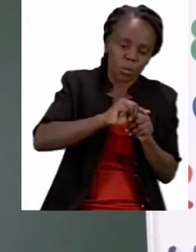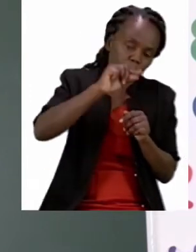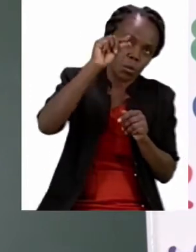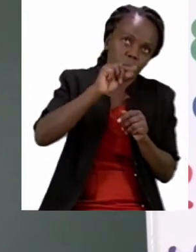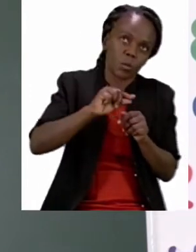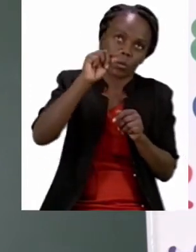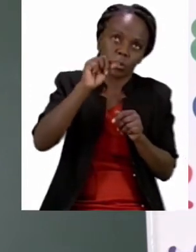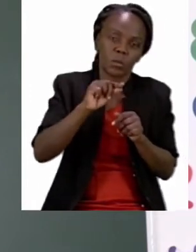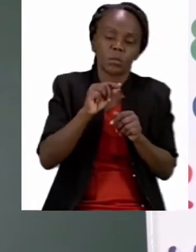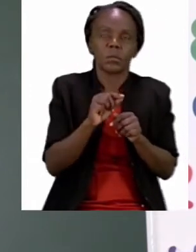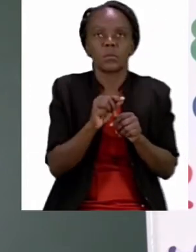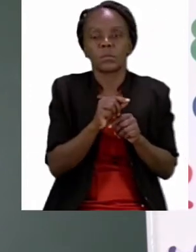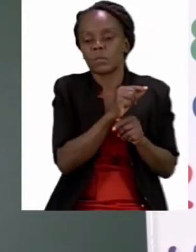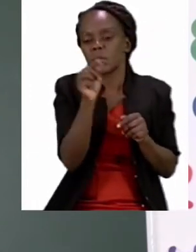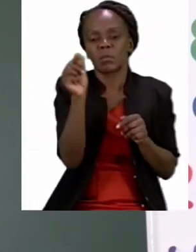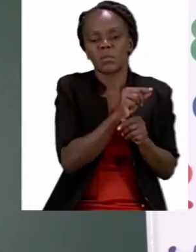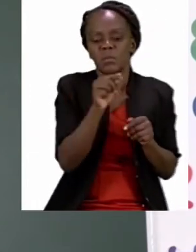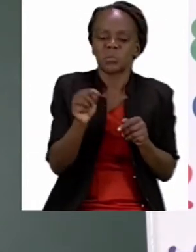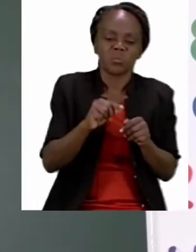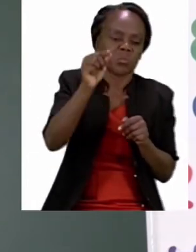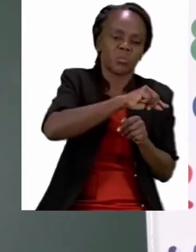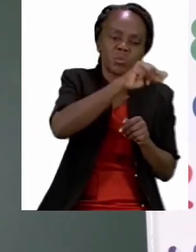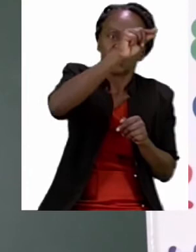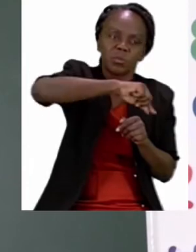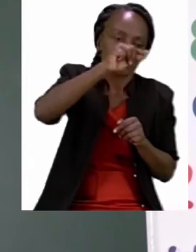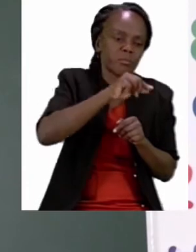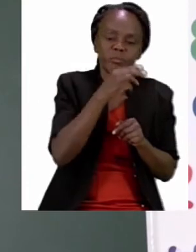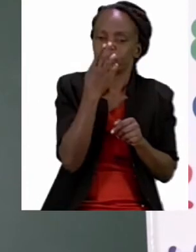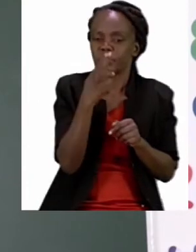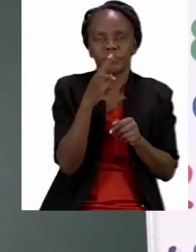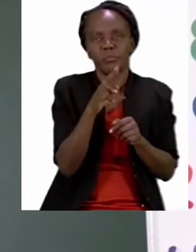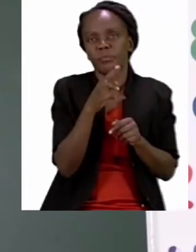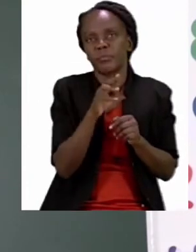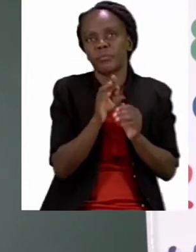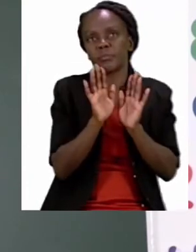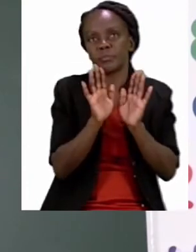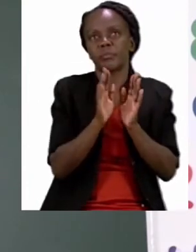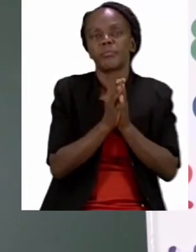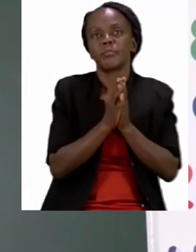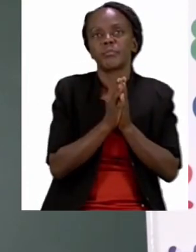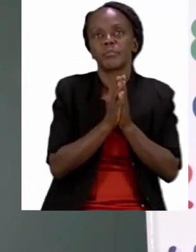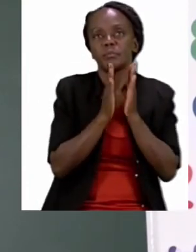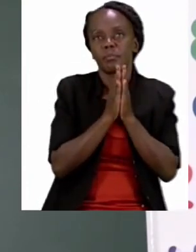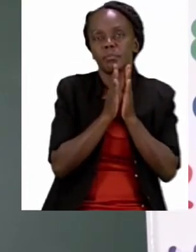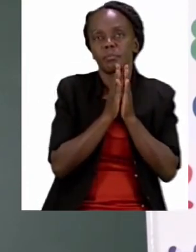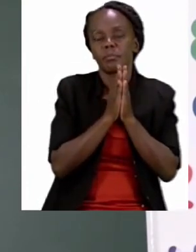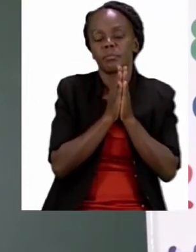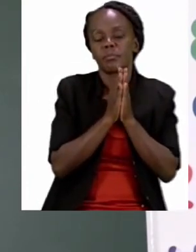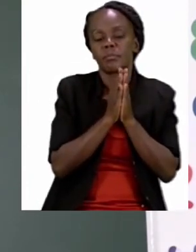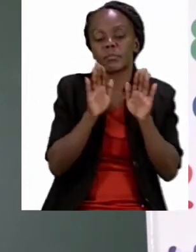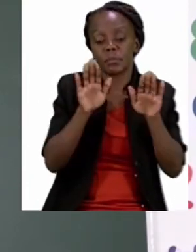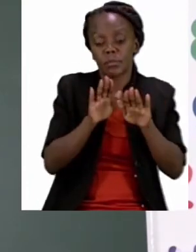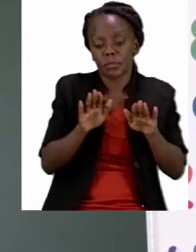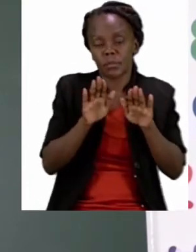down. We don't color going all over the place, no. So it's either up and